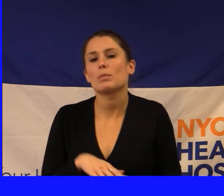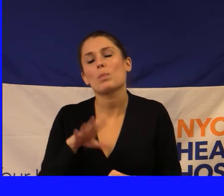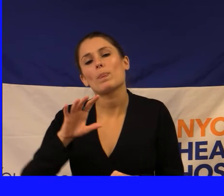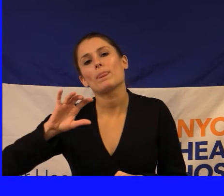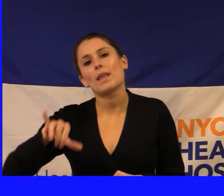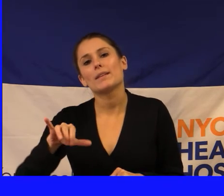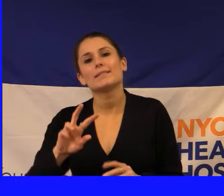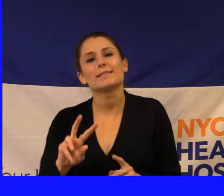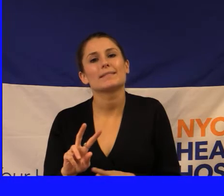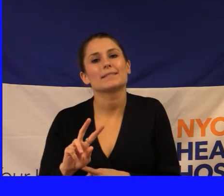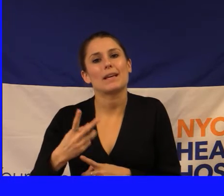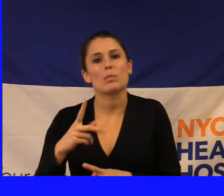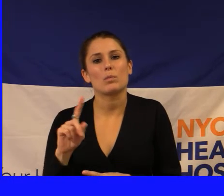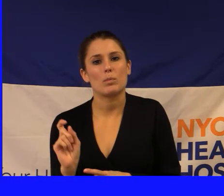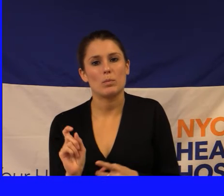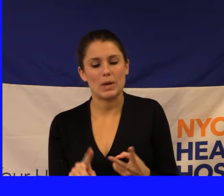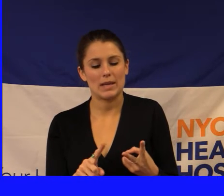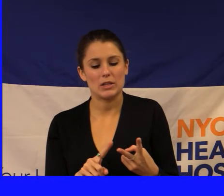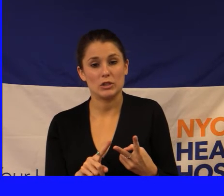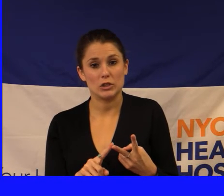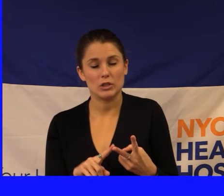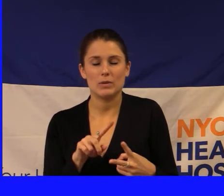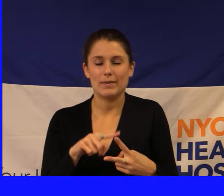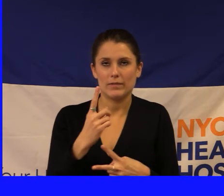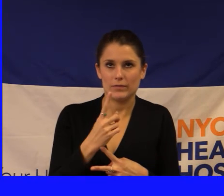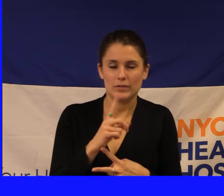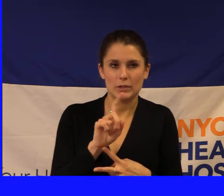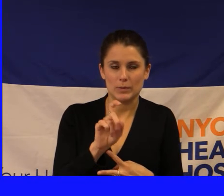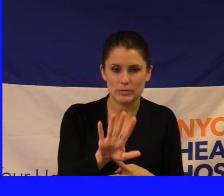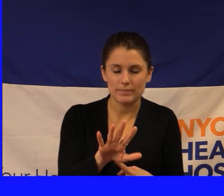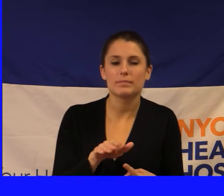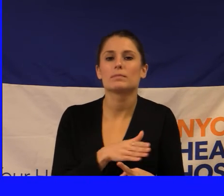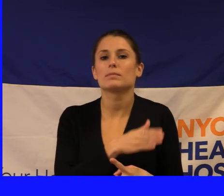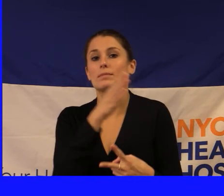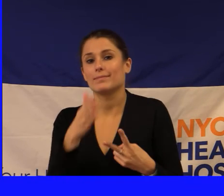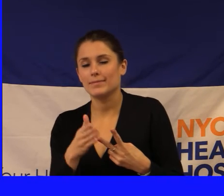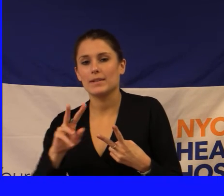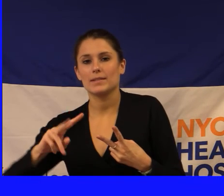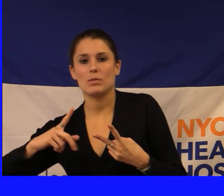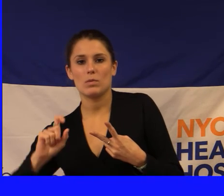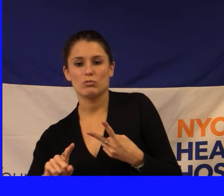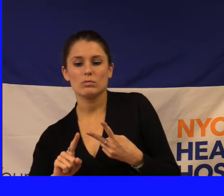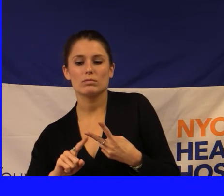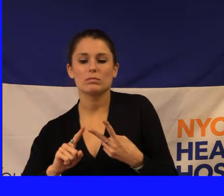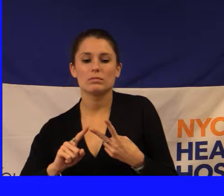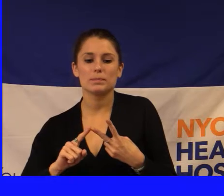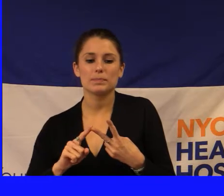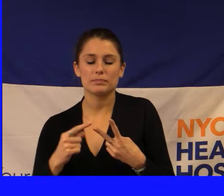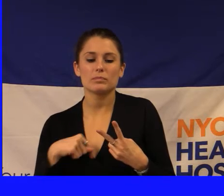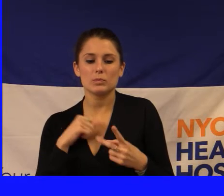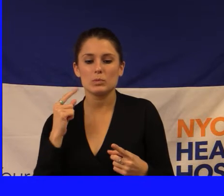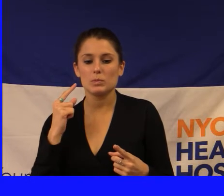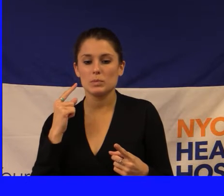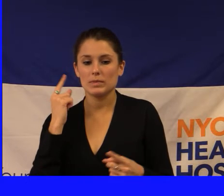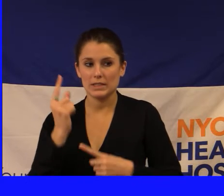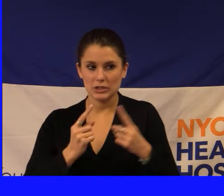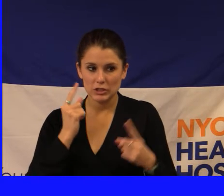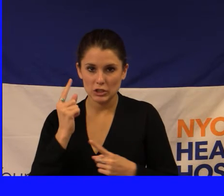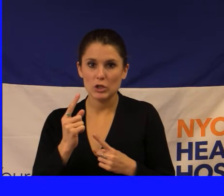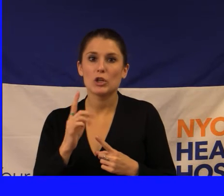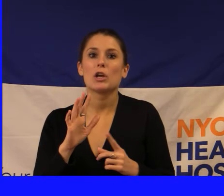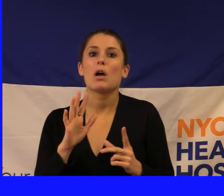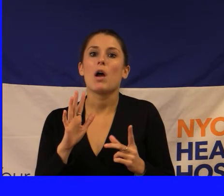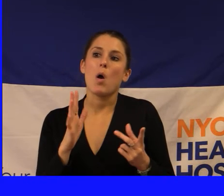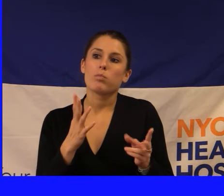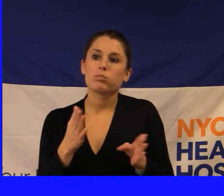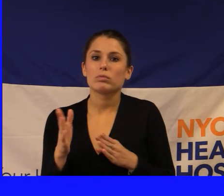question. Your first question. Your second question is, have we considered referral to more efficient models?